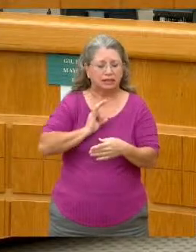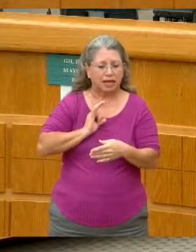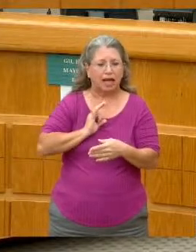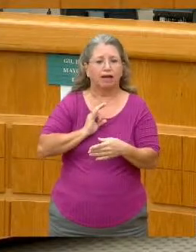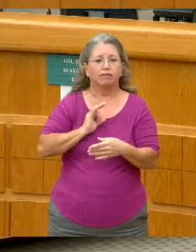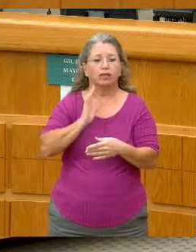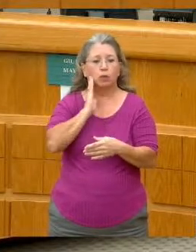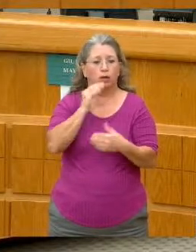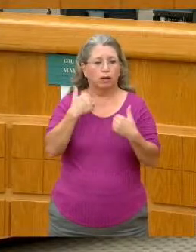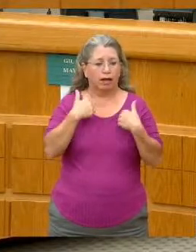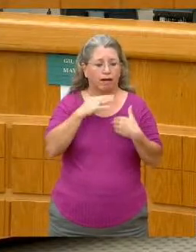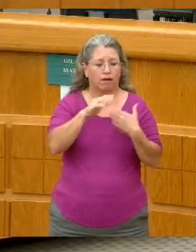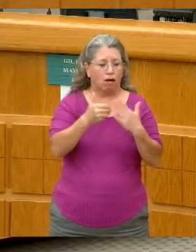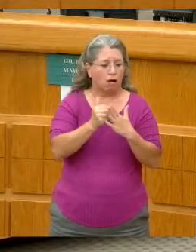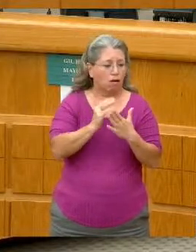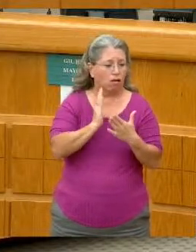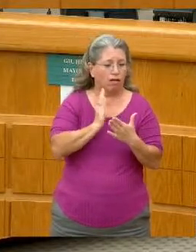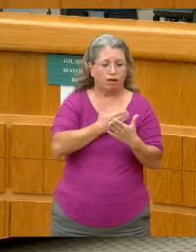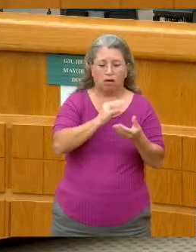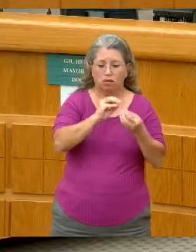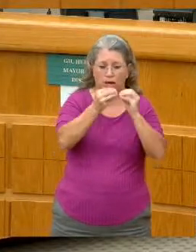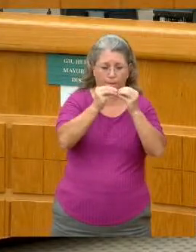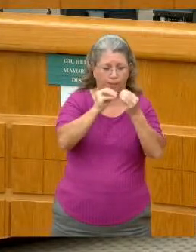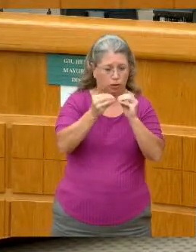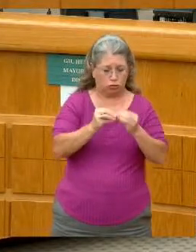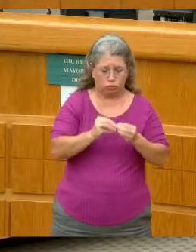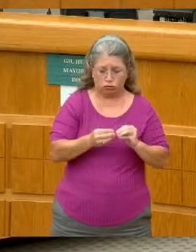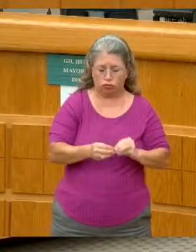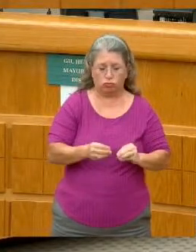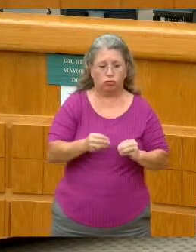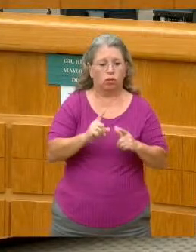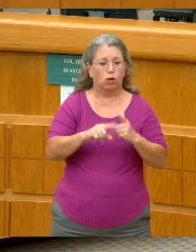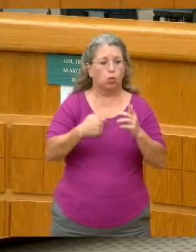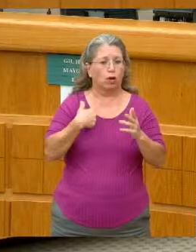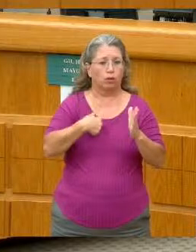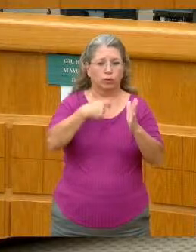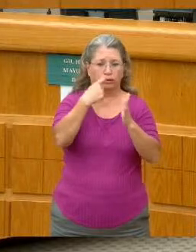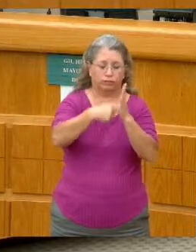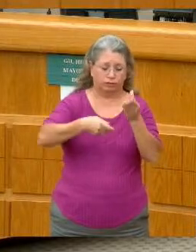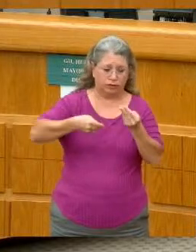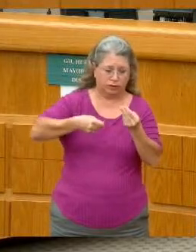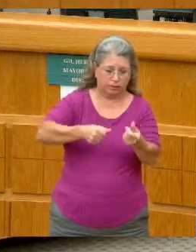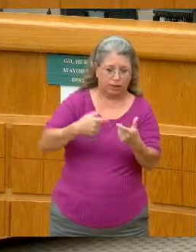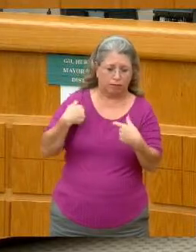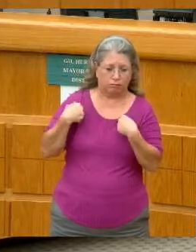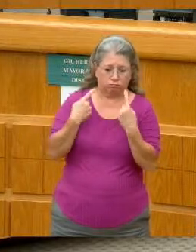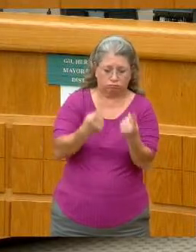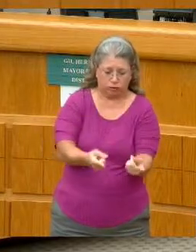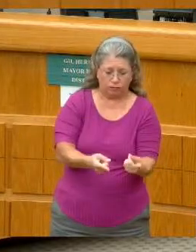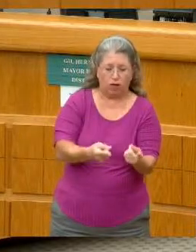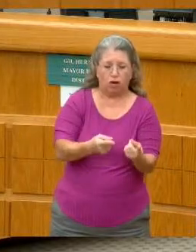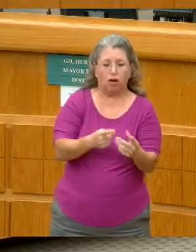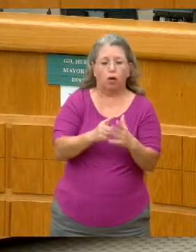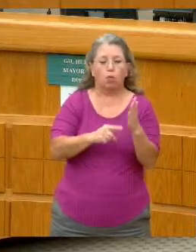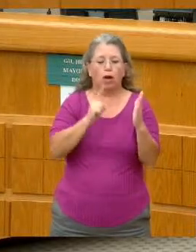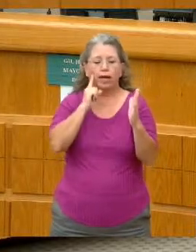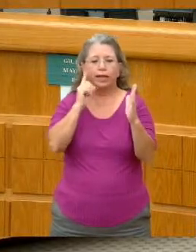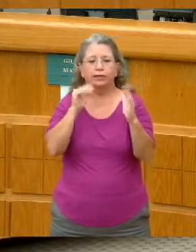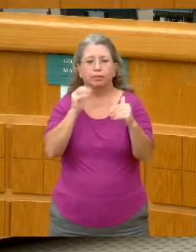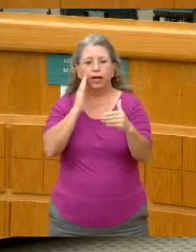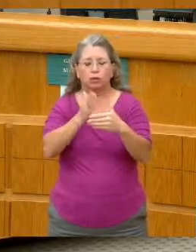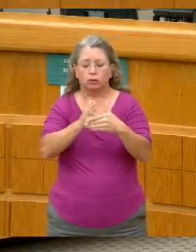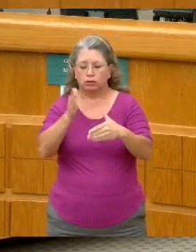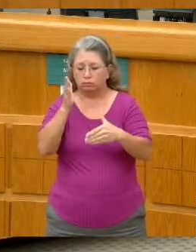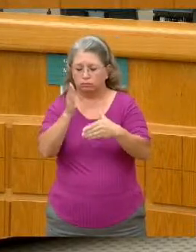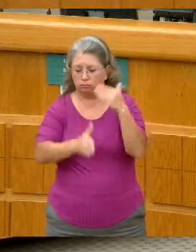have those numbers of what we've spent to date, what we anticipate to spend by the end of December the 30th. That's the end of